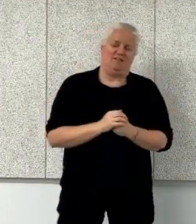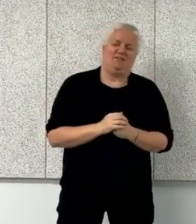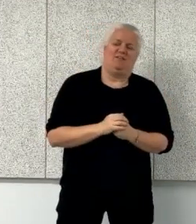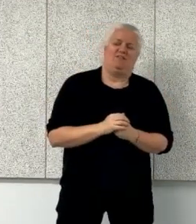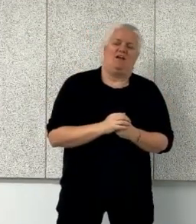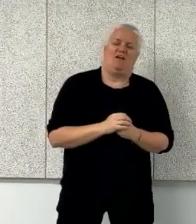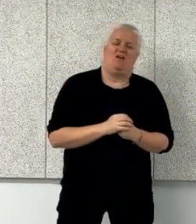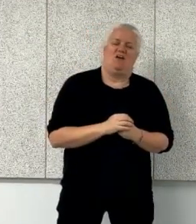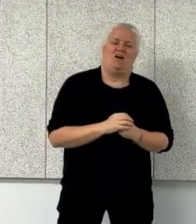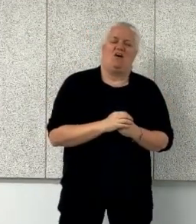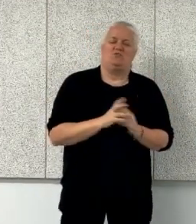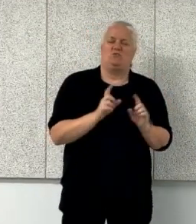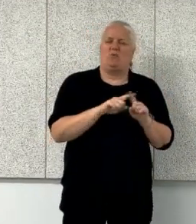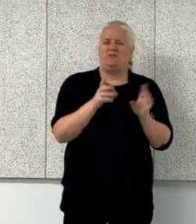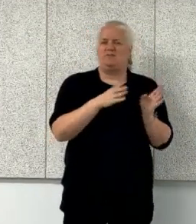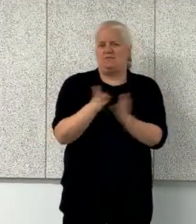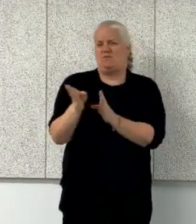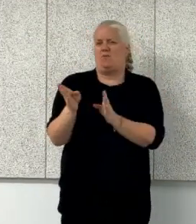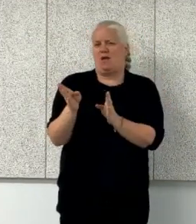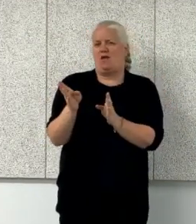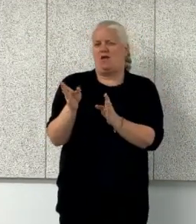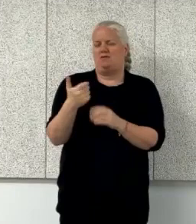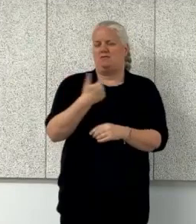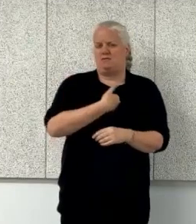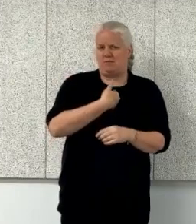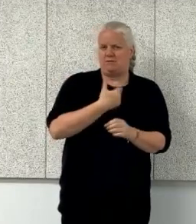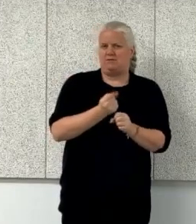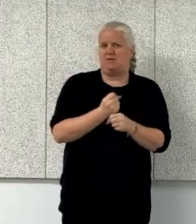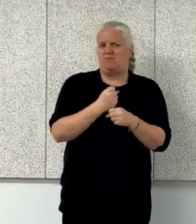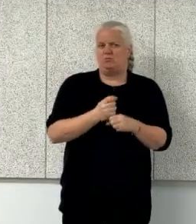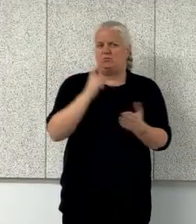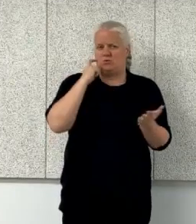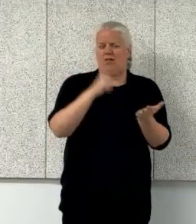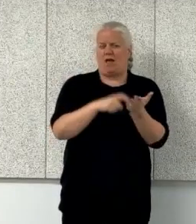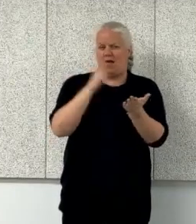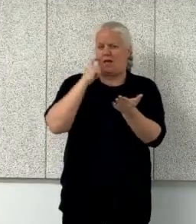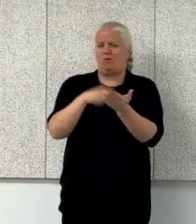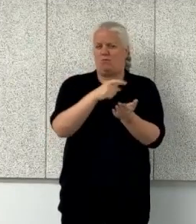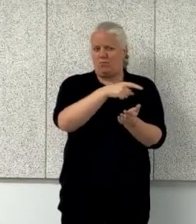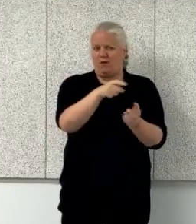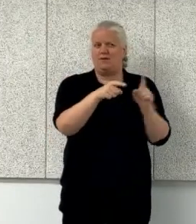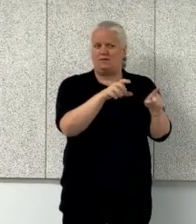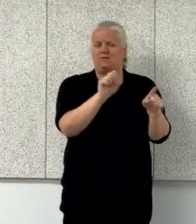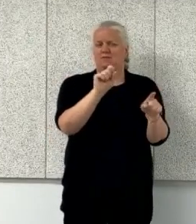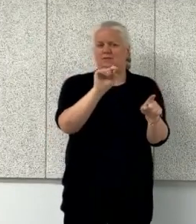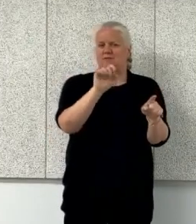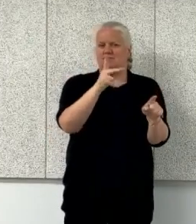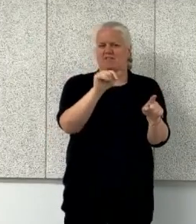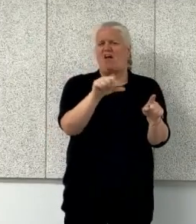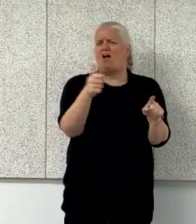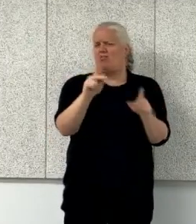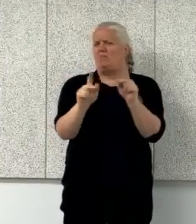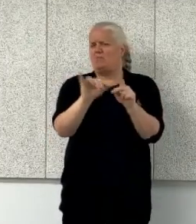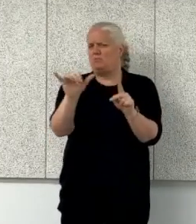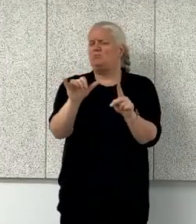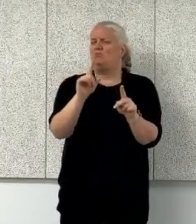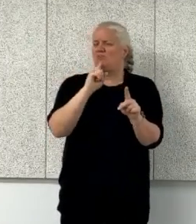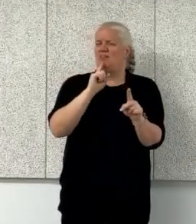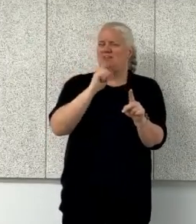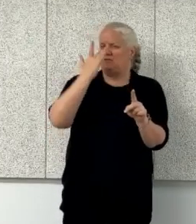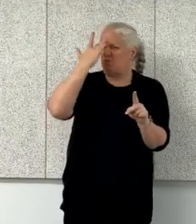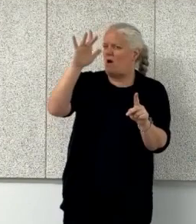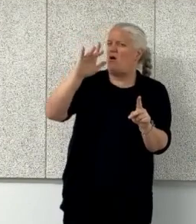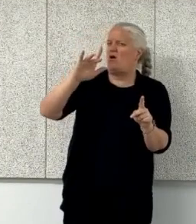There are ways in which, as a creative producer, I witnessed Stephanie and other leaders making really, really smart shifts in the way that they